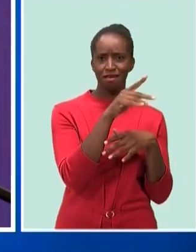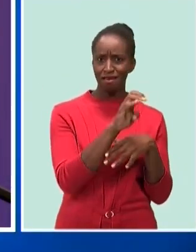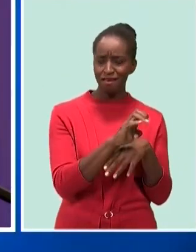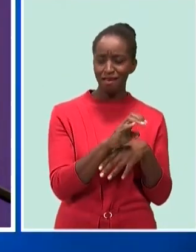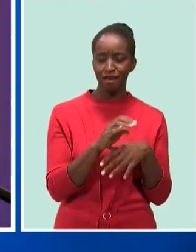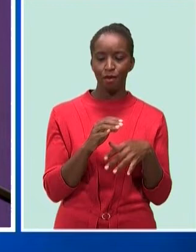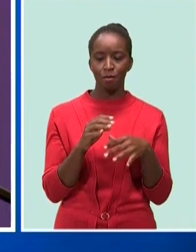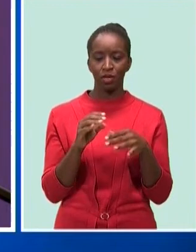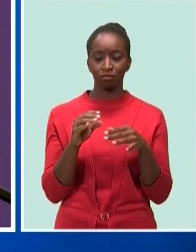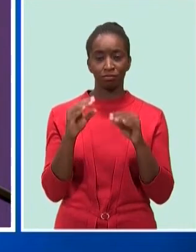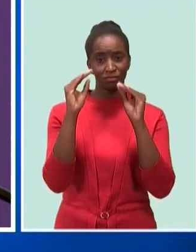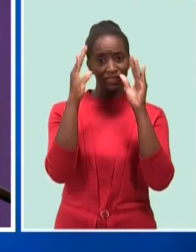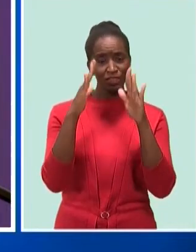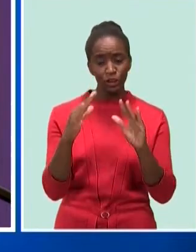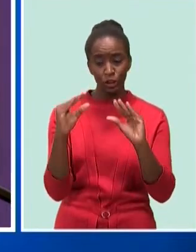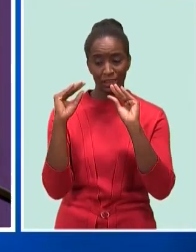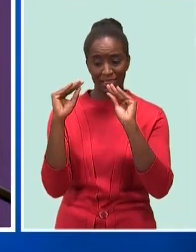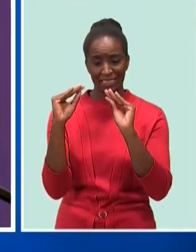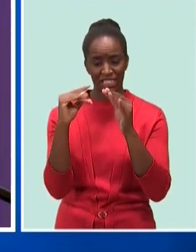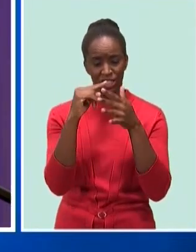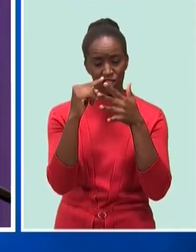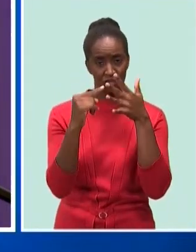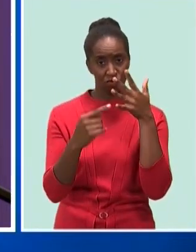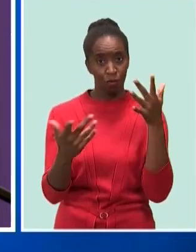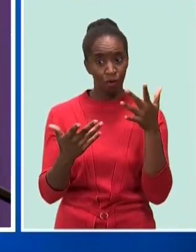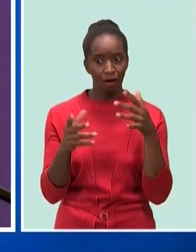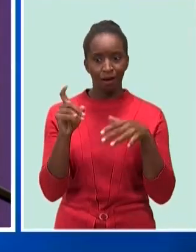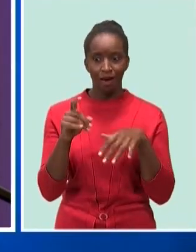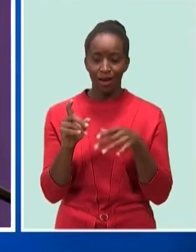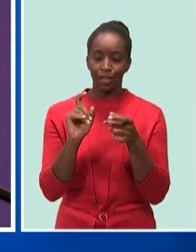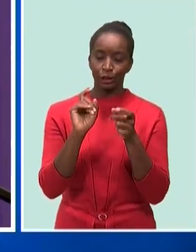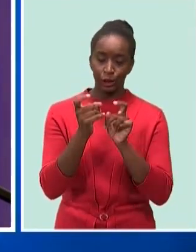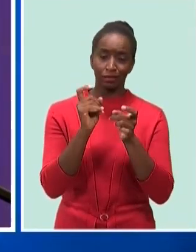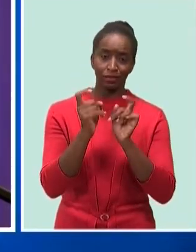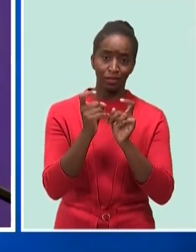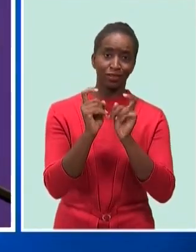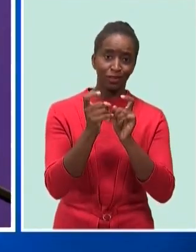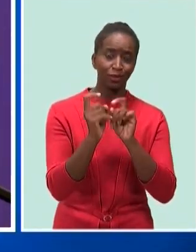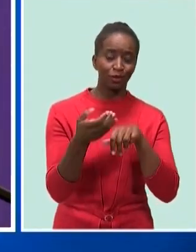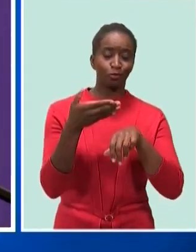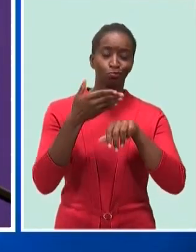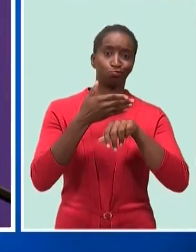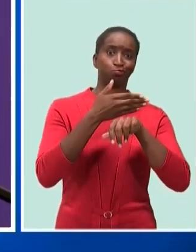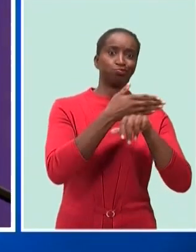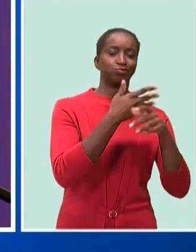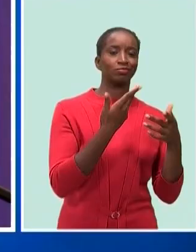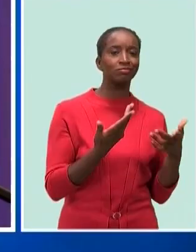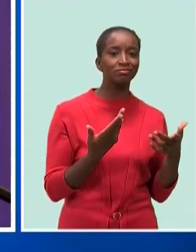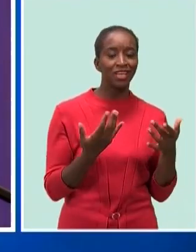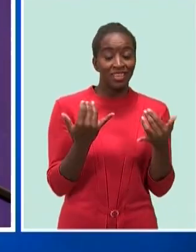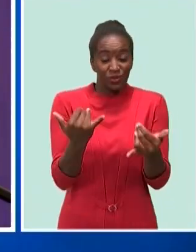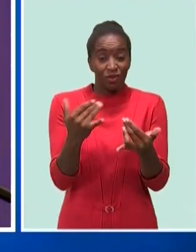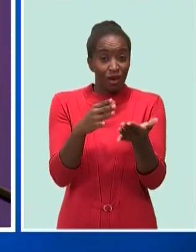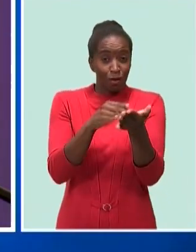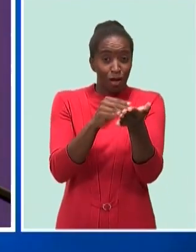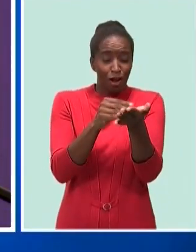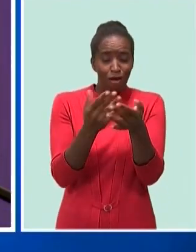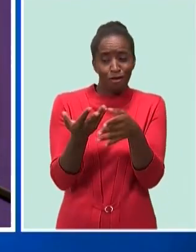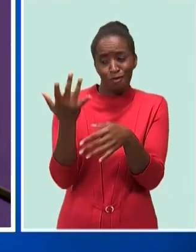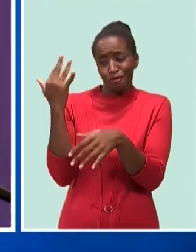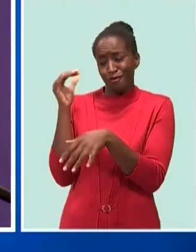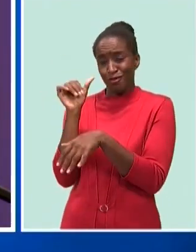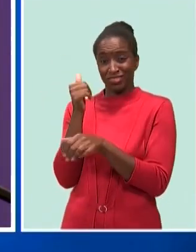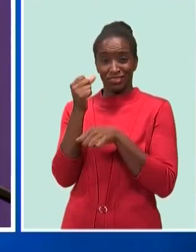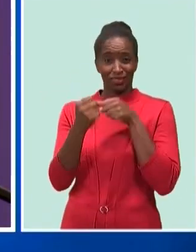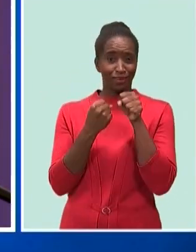constantly. So the content of what you learn today is different to what your predecessors will have learnt 10 years ago.